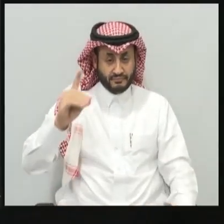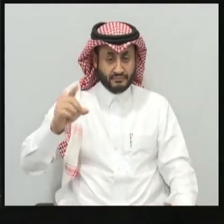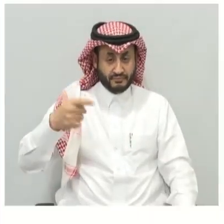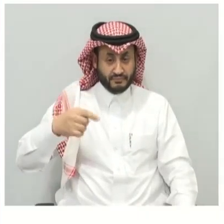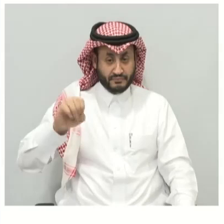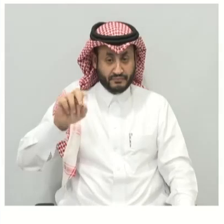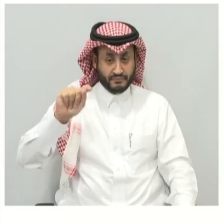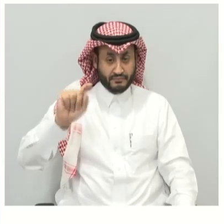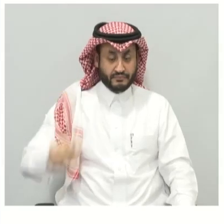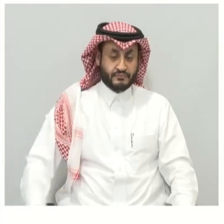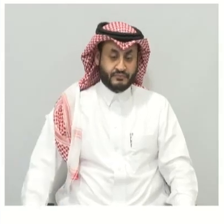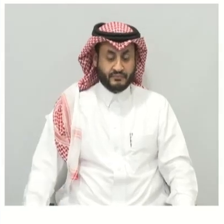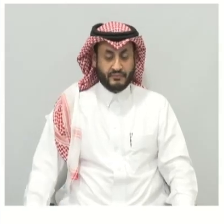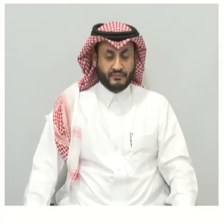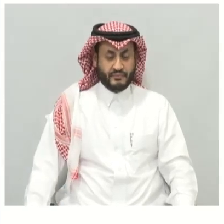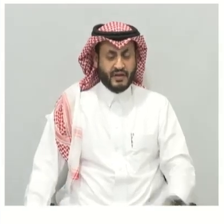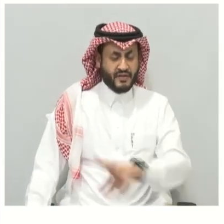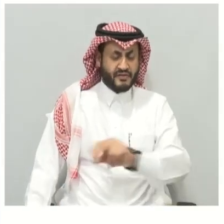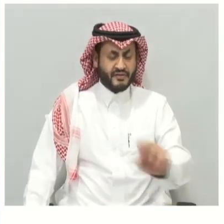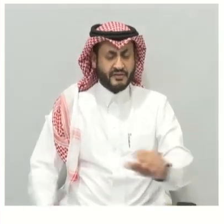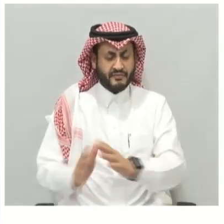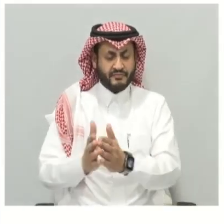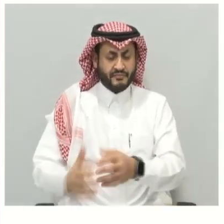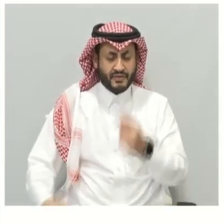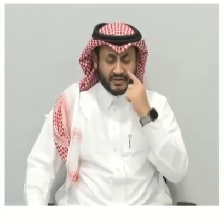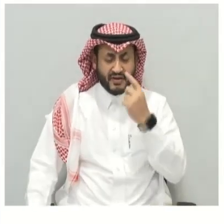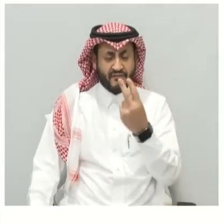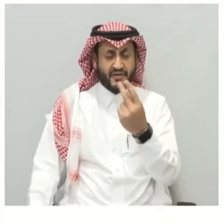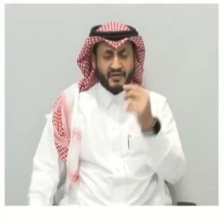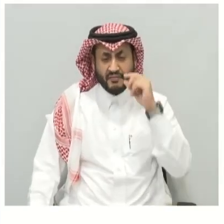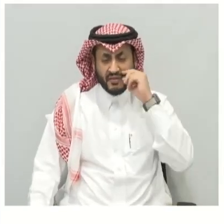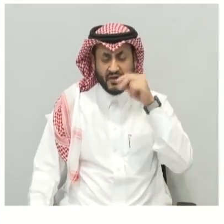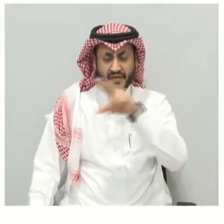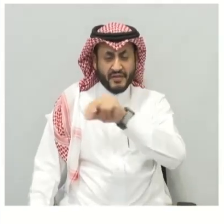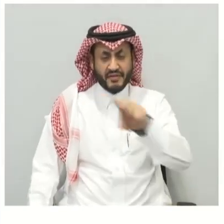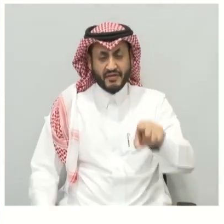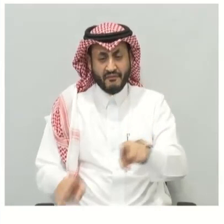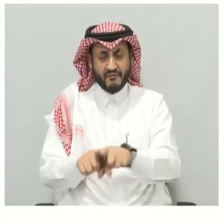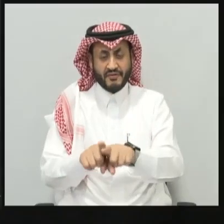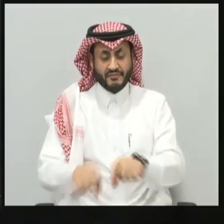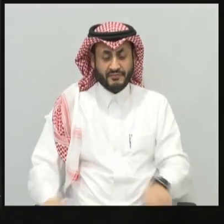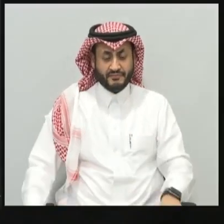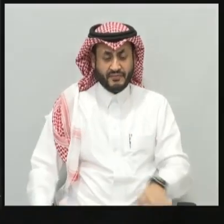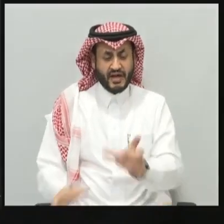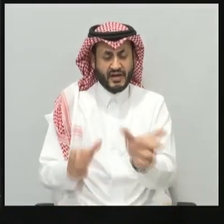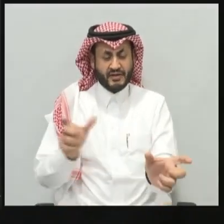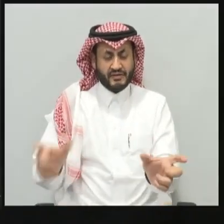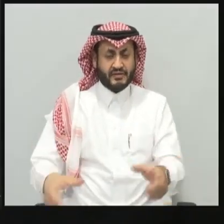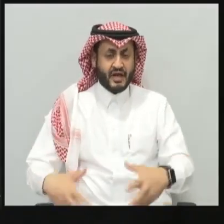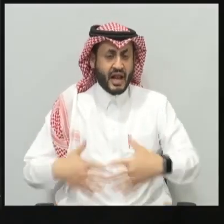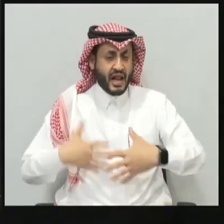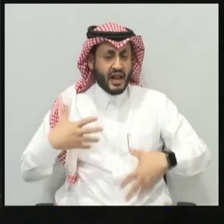so on the same page we'll see two different young men, two different friends have different